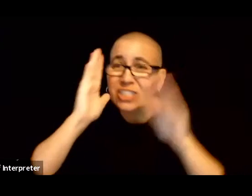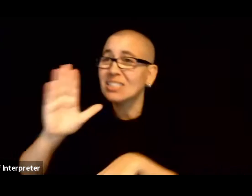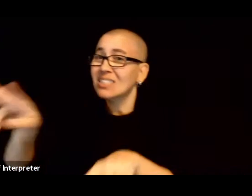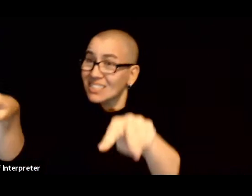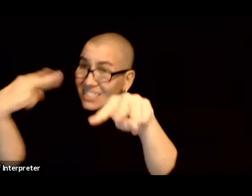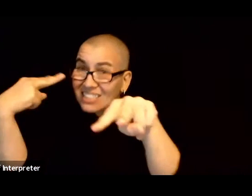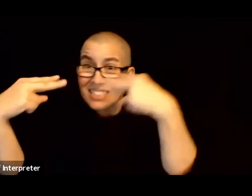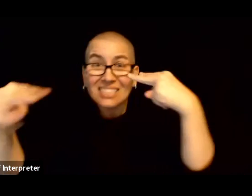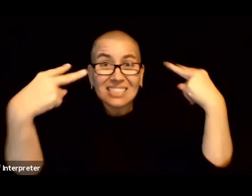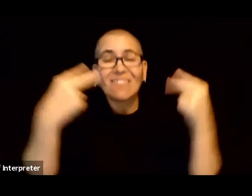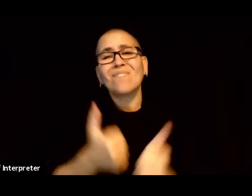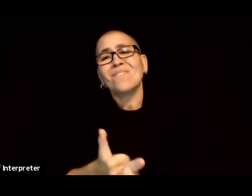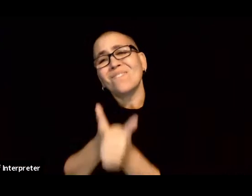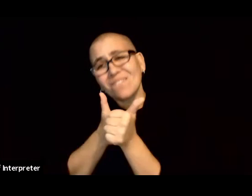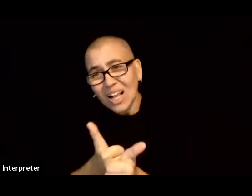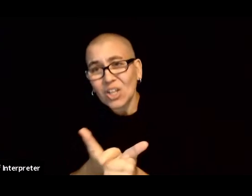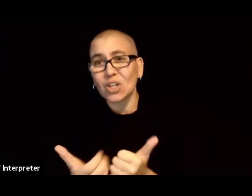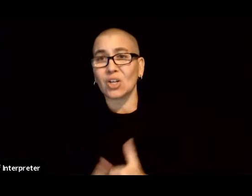different